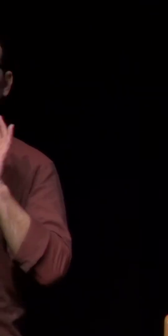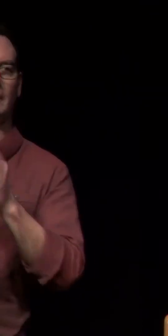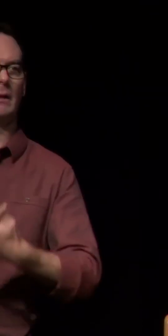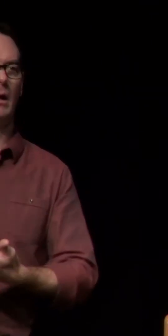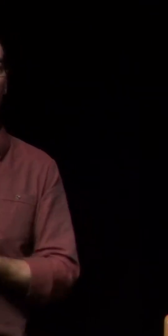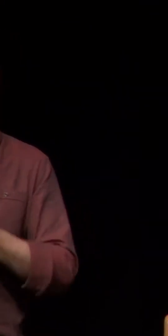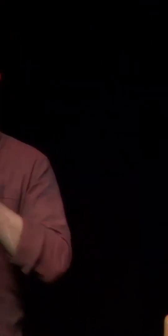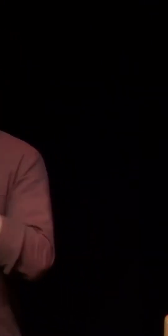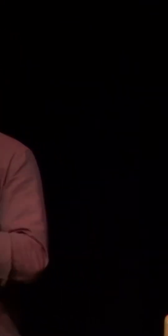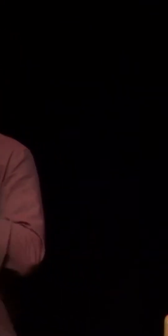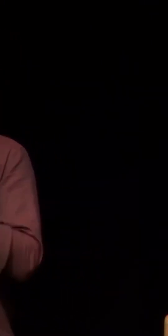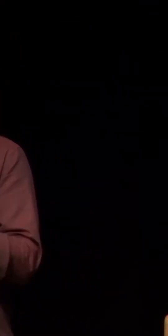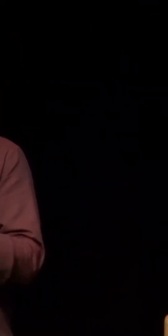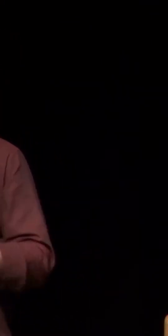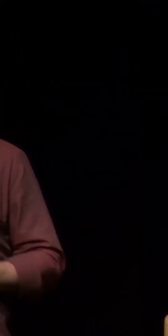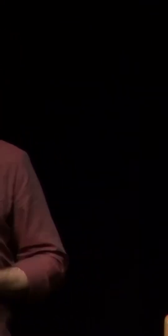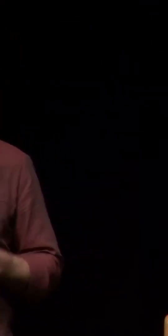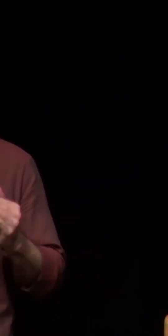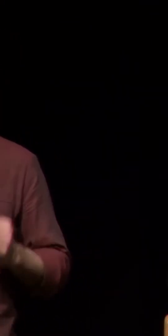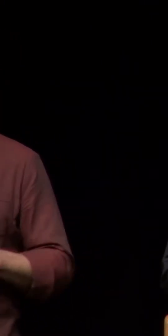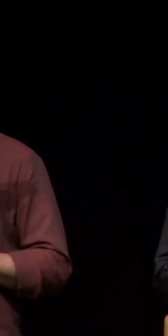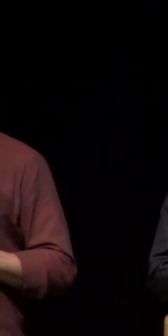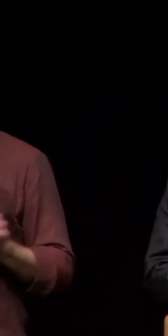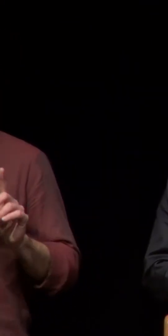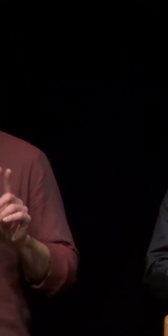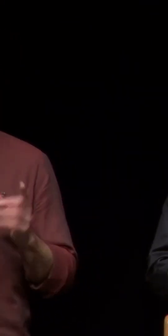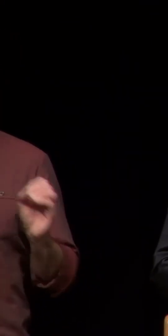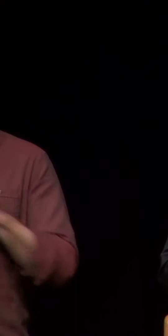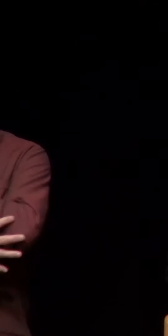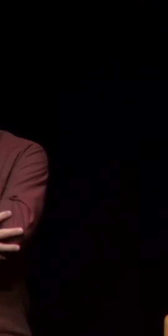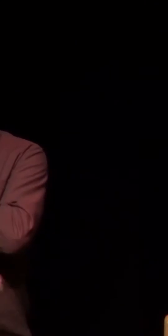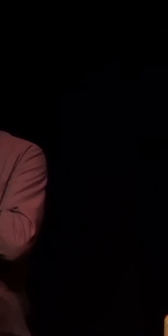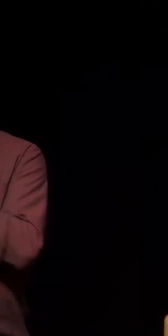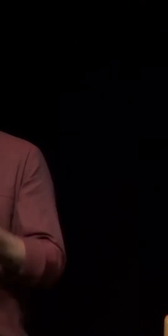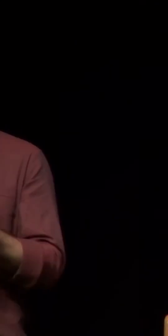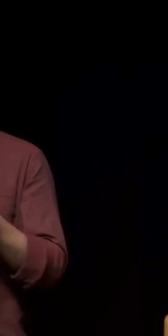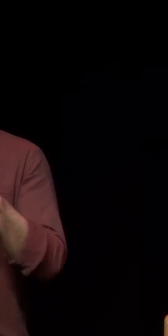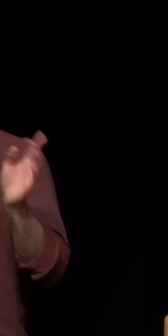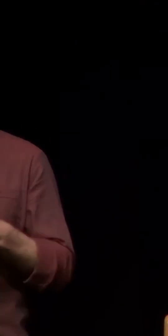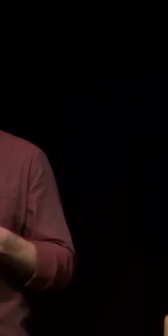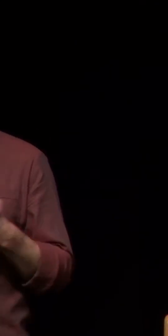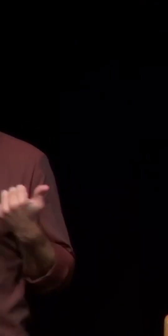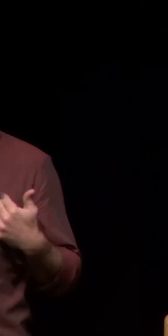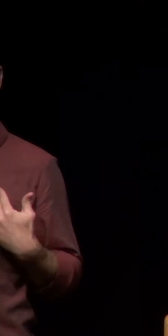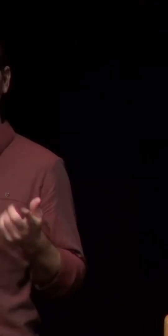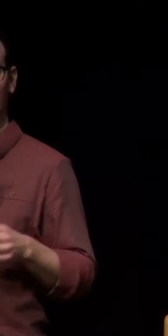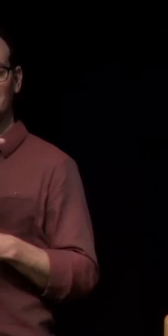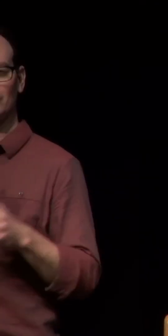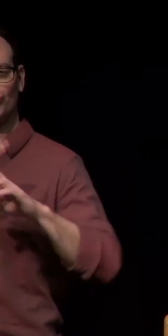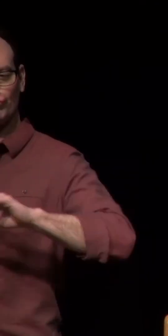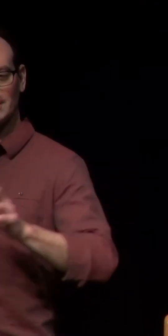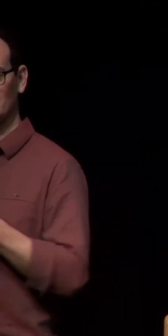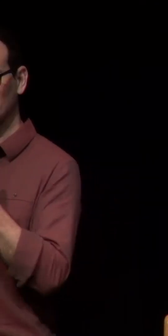province without a poverty reduction strategy. We have a government now committed to introducing a poverty reduction